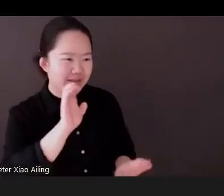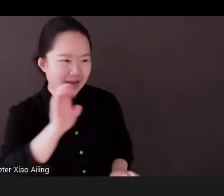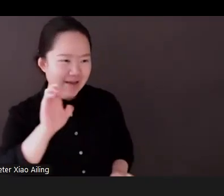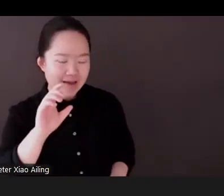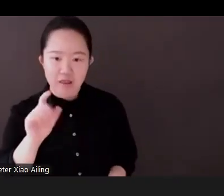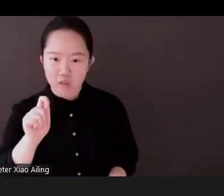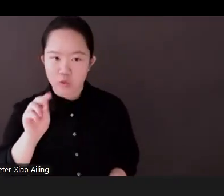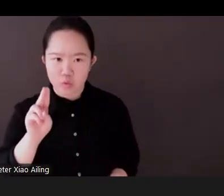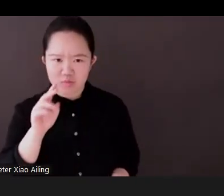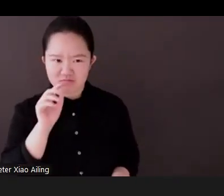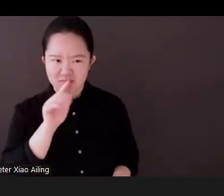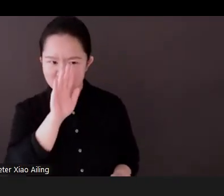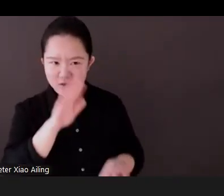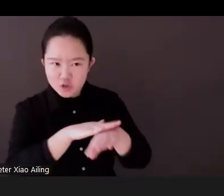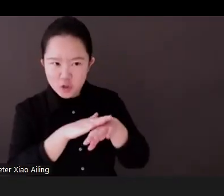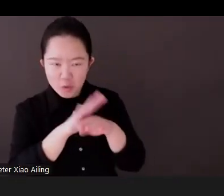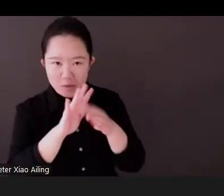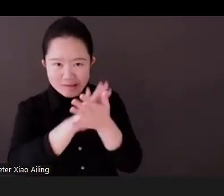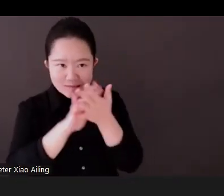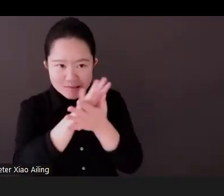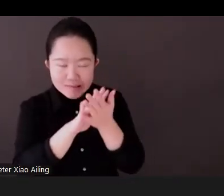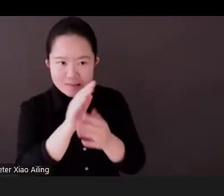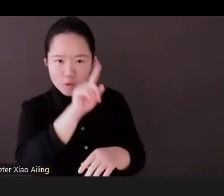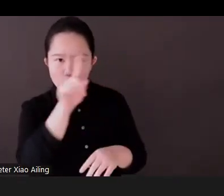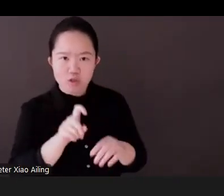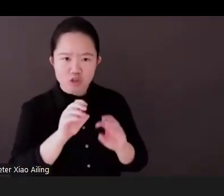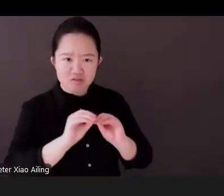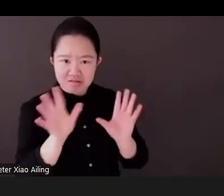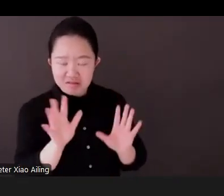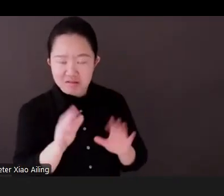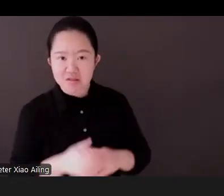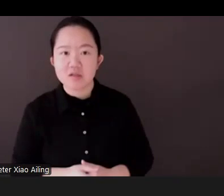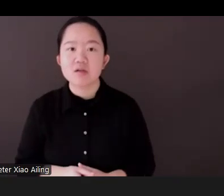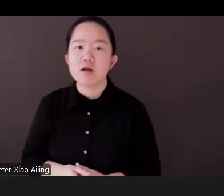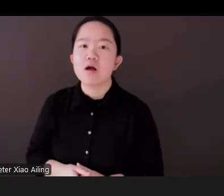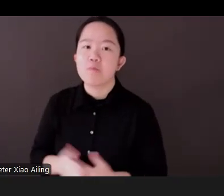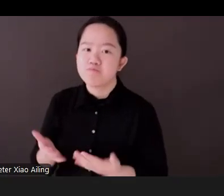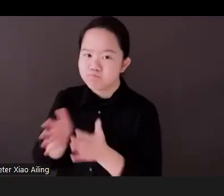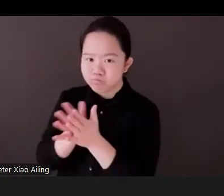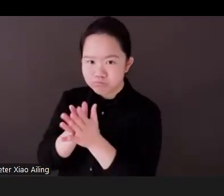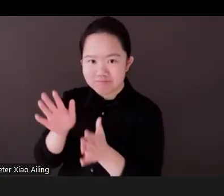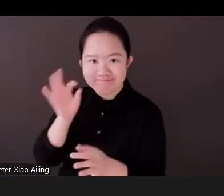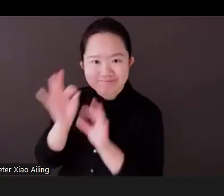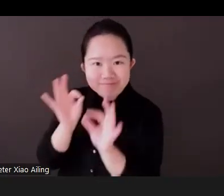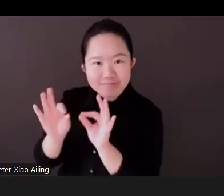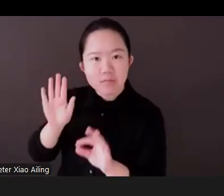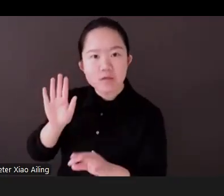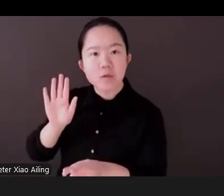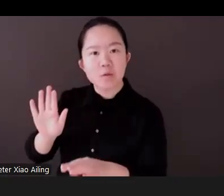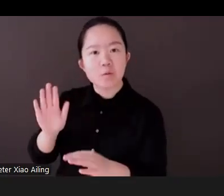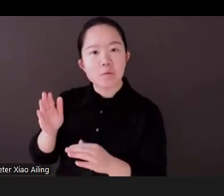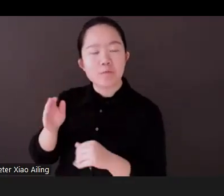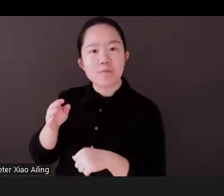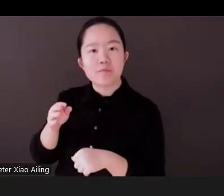of them are in the act and some are up to you to decide with the member states. But one of them talks about products, services